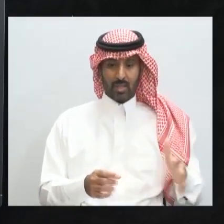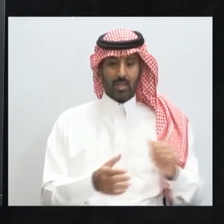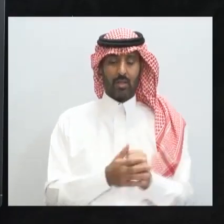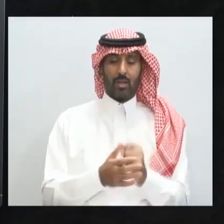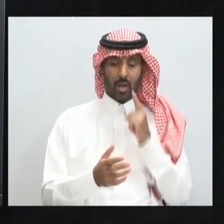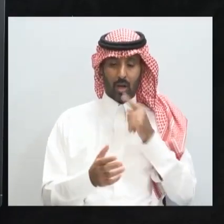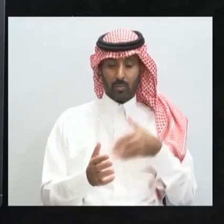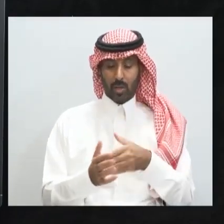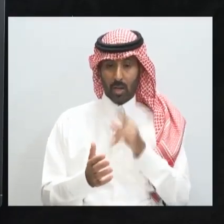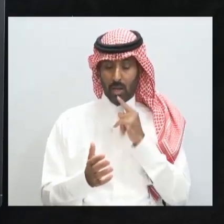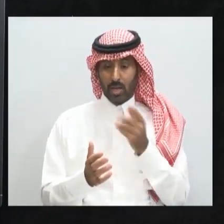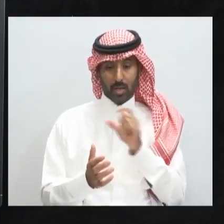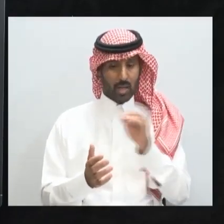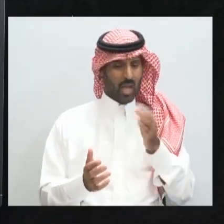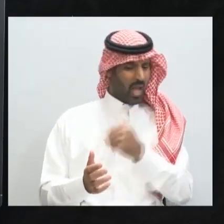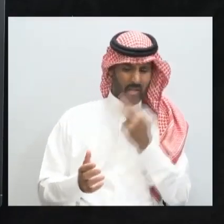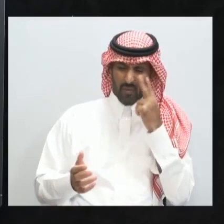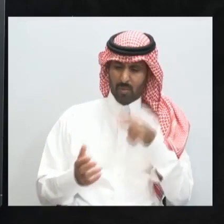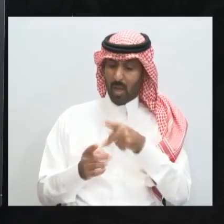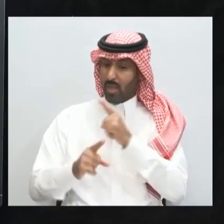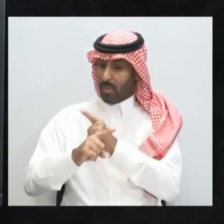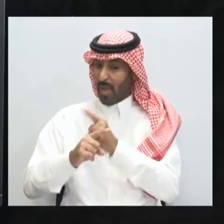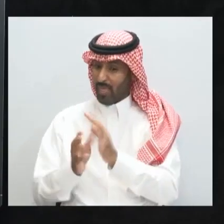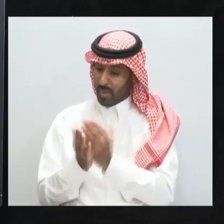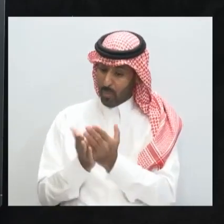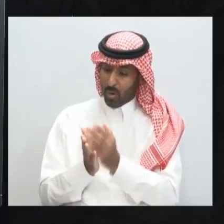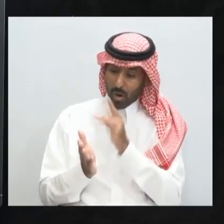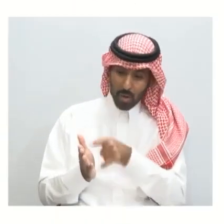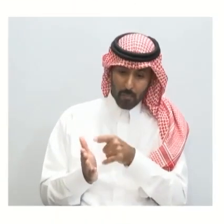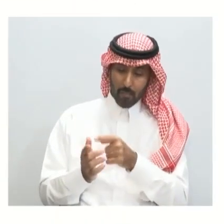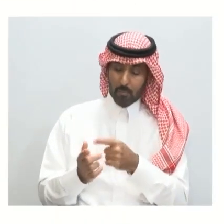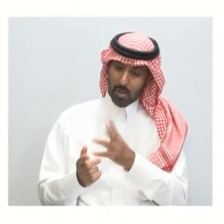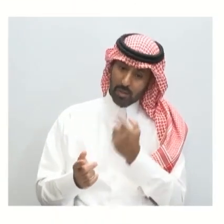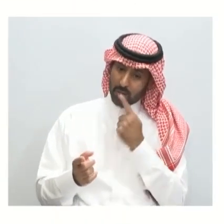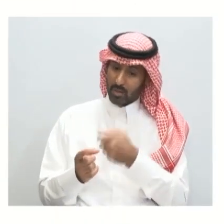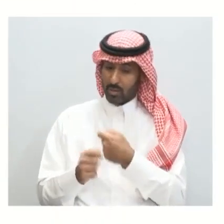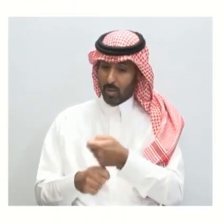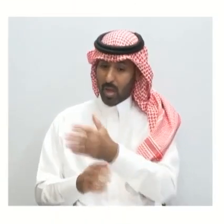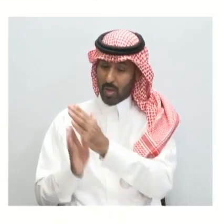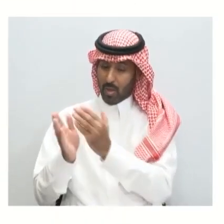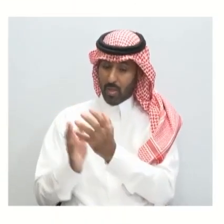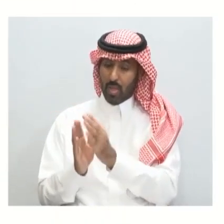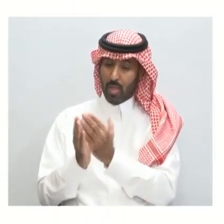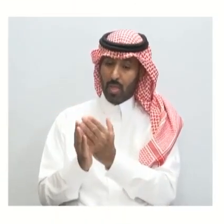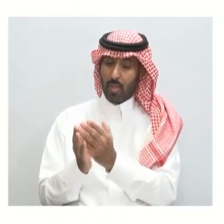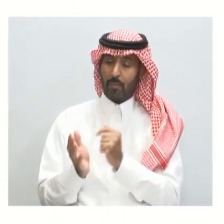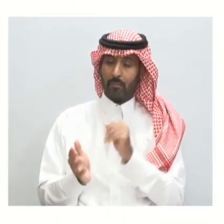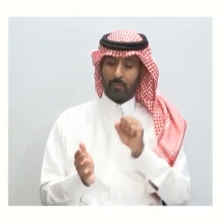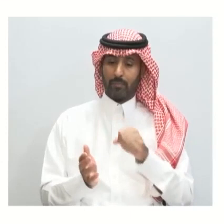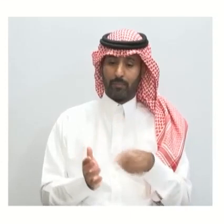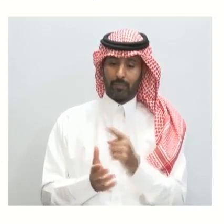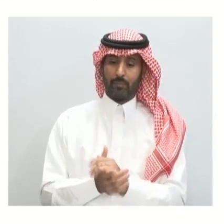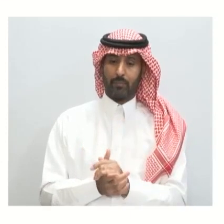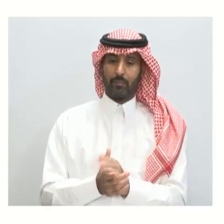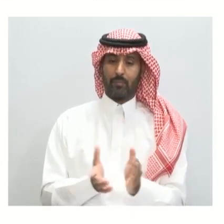Coming to the last sentence, I can't find my math book anywhere. I might just buy another, which makes it yes.